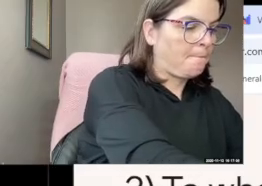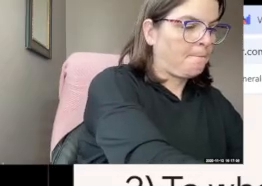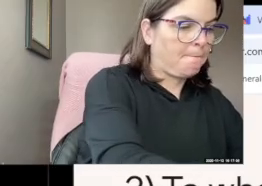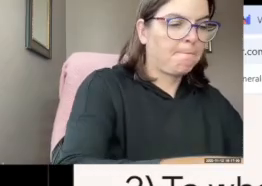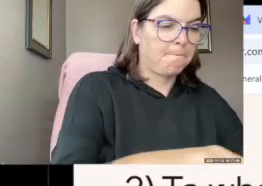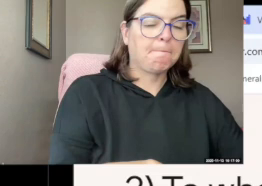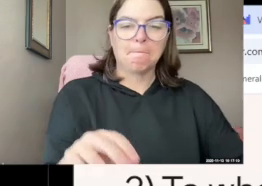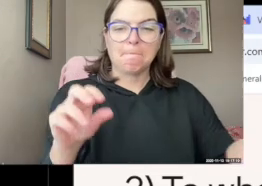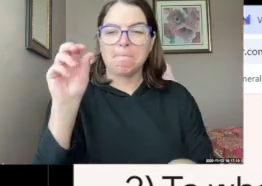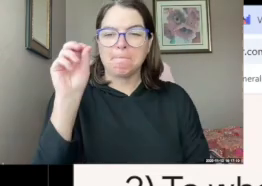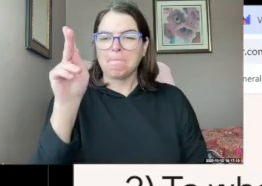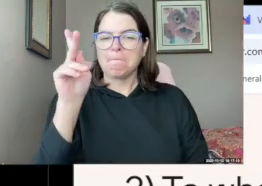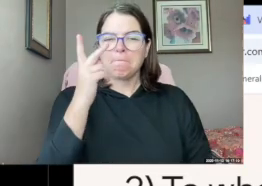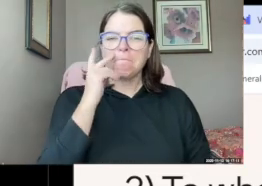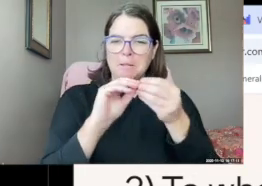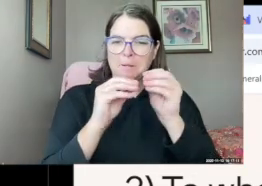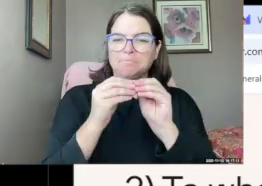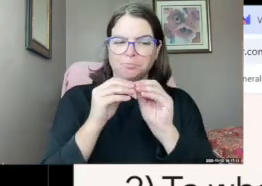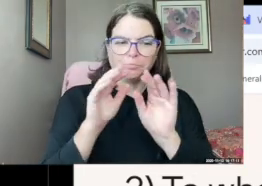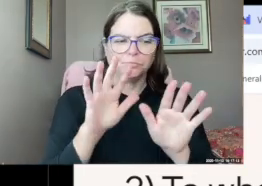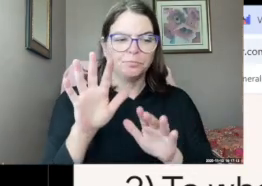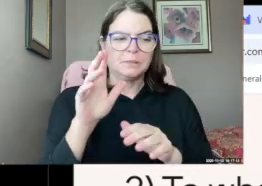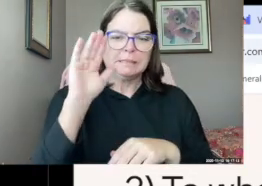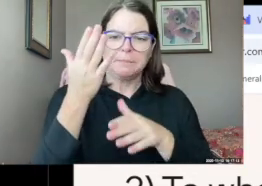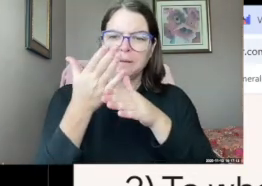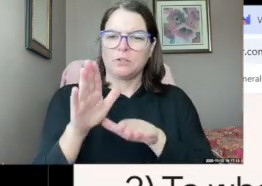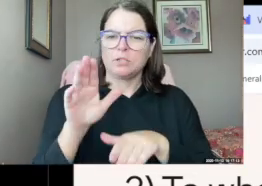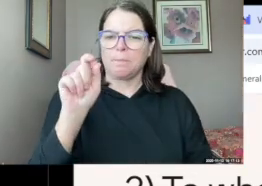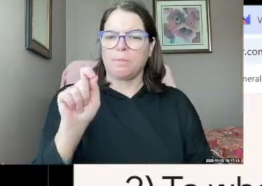Okay, I think we've reached critical mass. So on average, we have